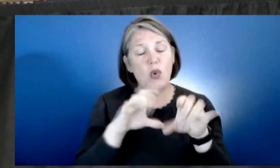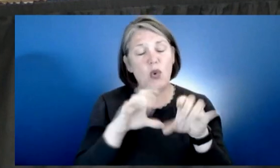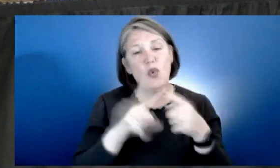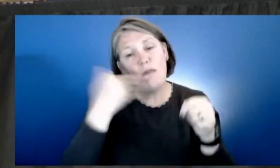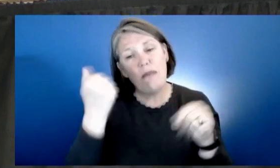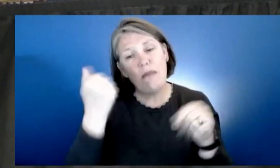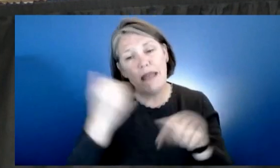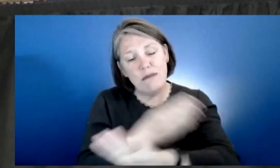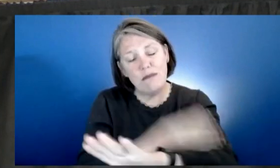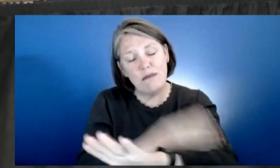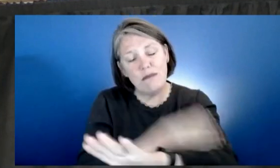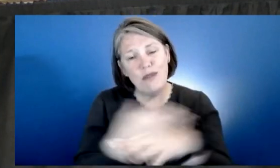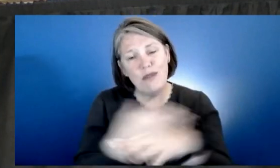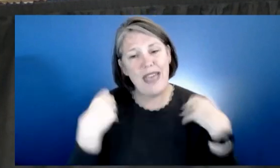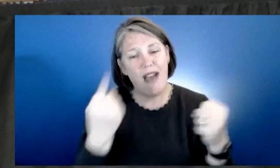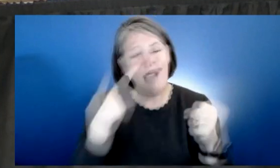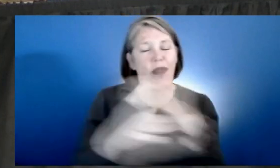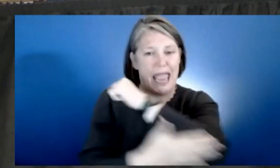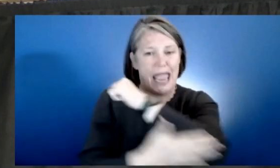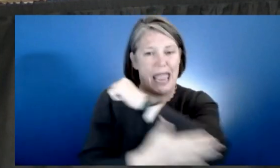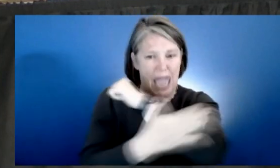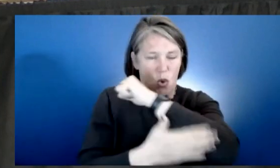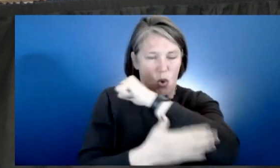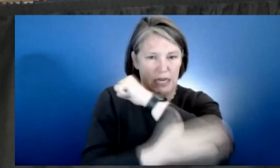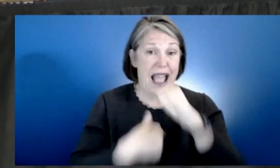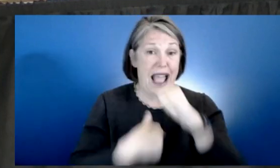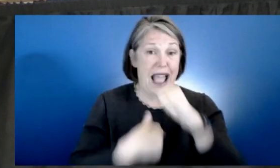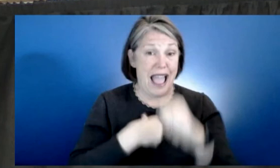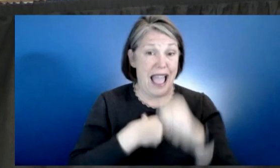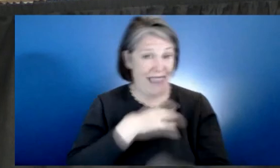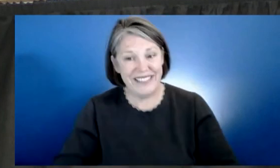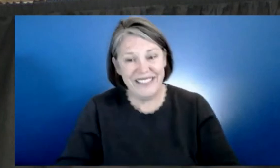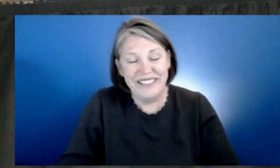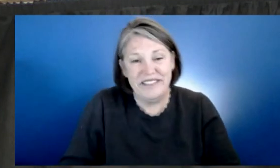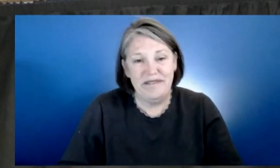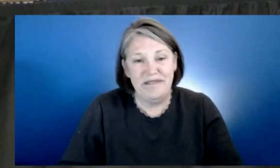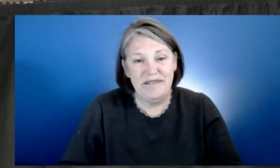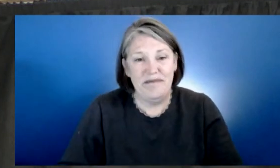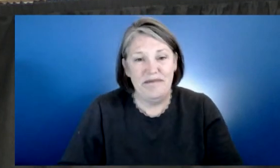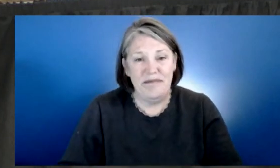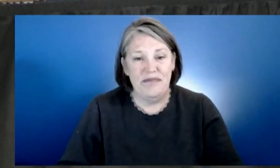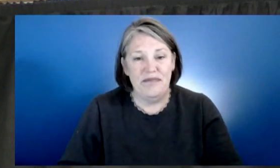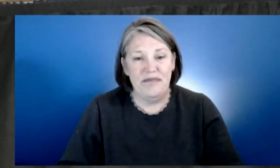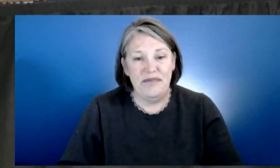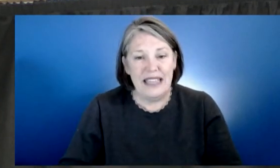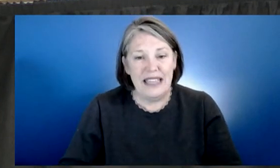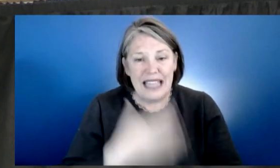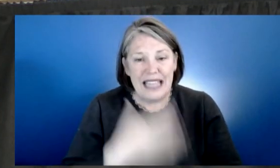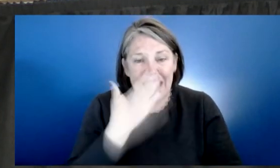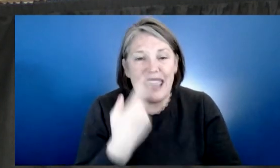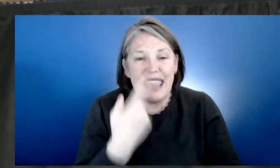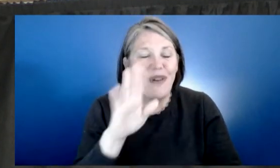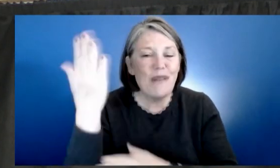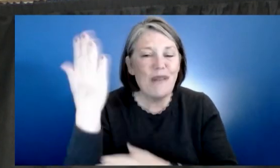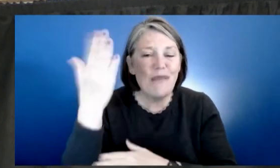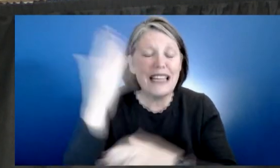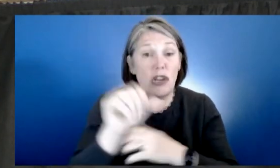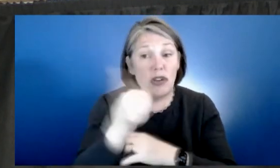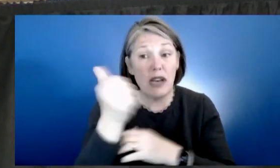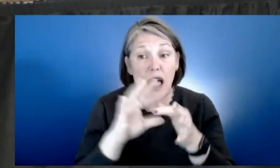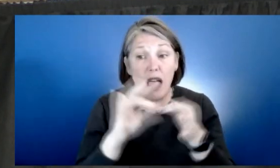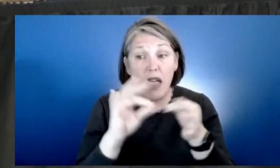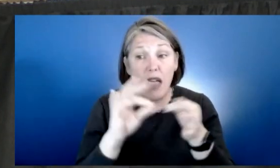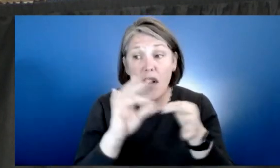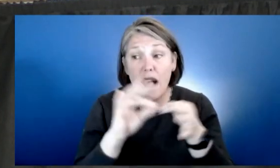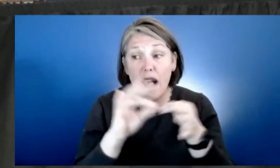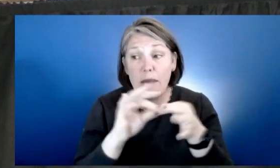county. I liked it. Okay. Thank you for your presentation. Any other comments?